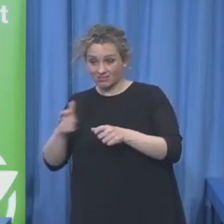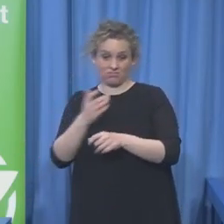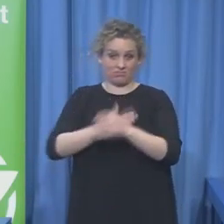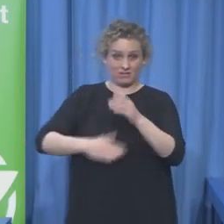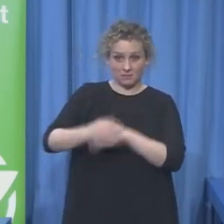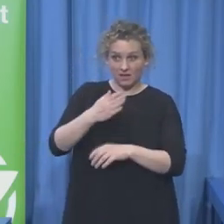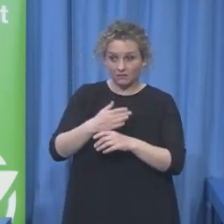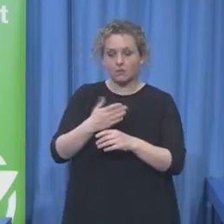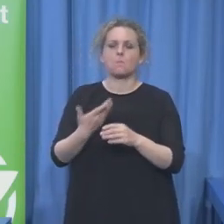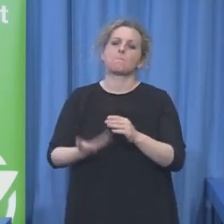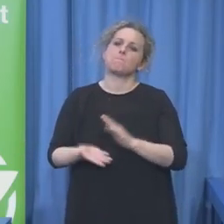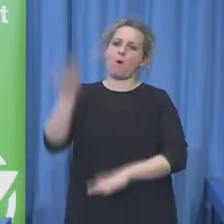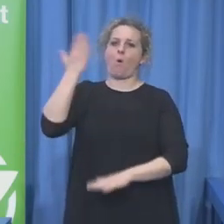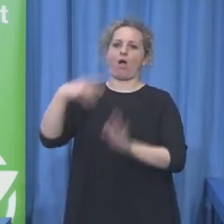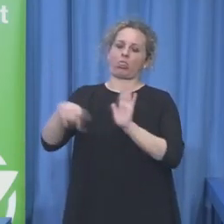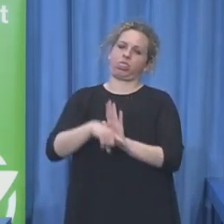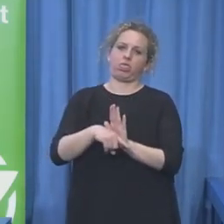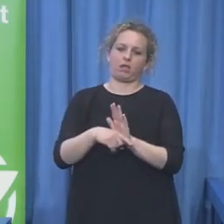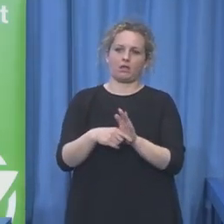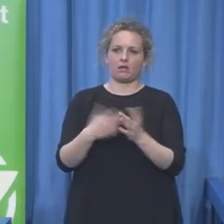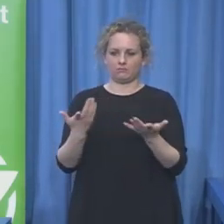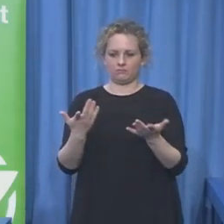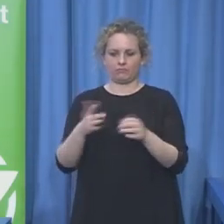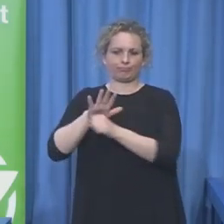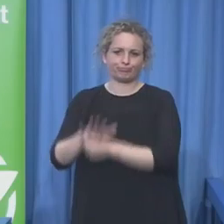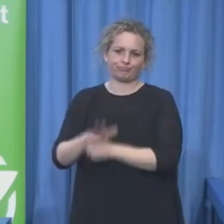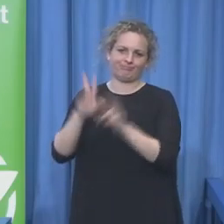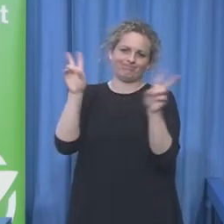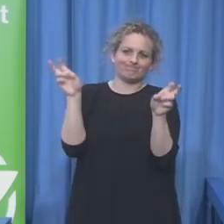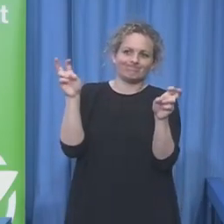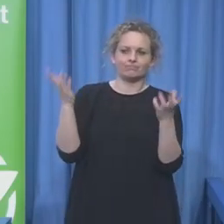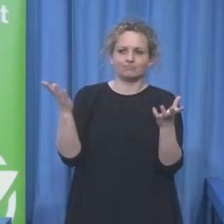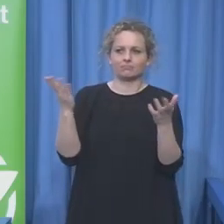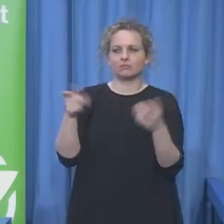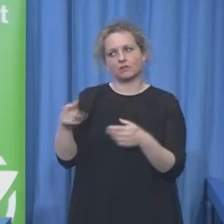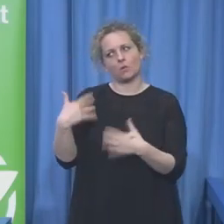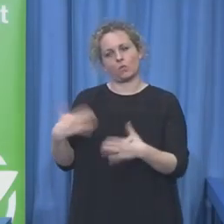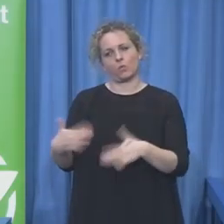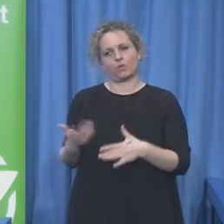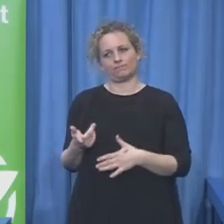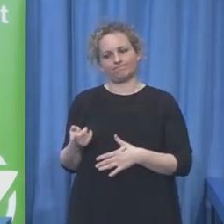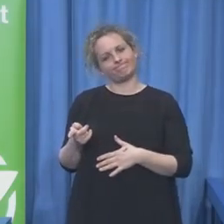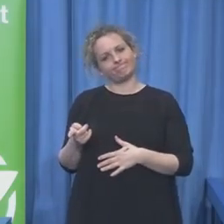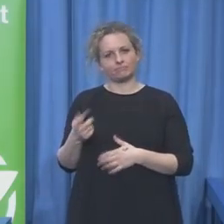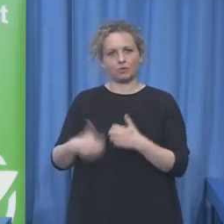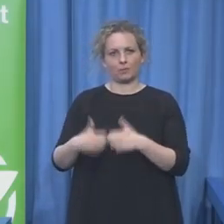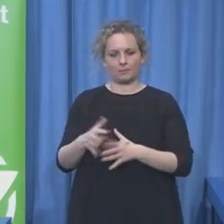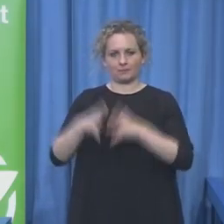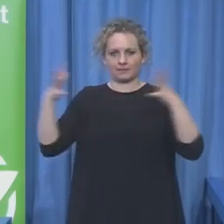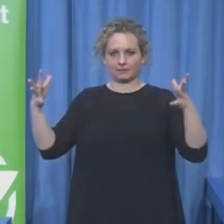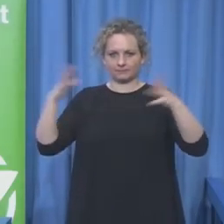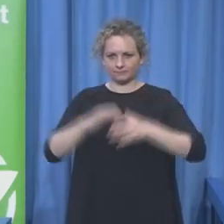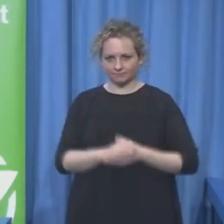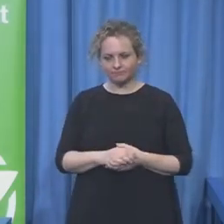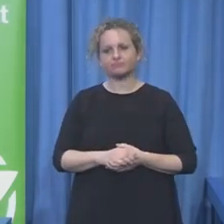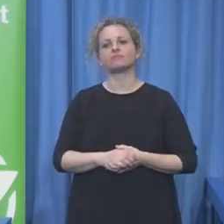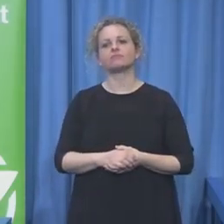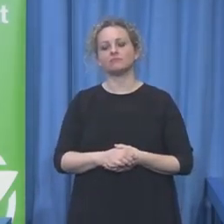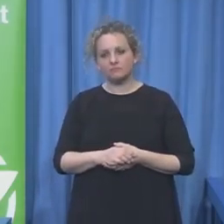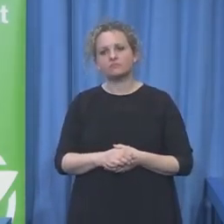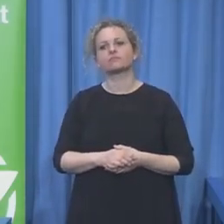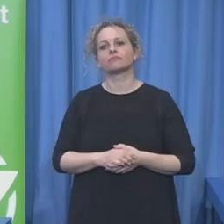free to comment and to ask questions. If you have questions, please direct them to the panelists you want to